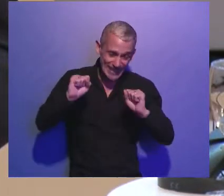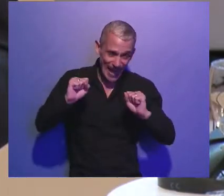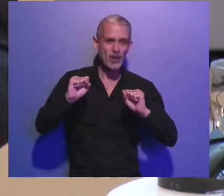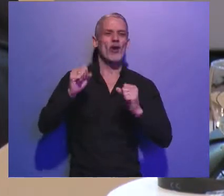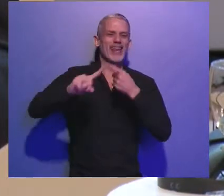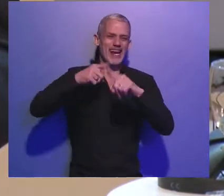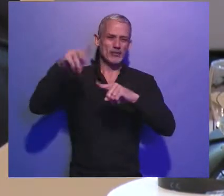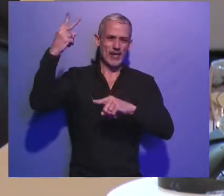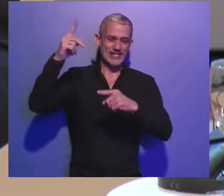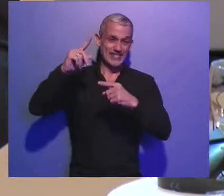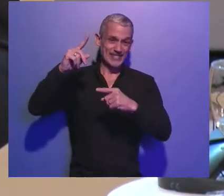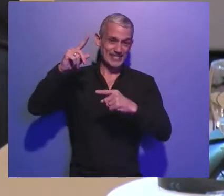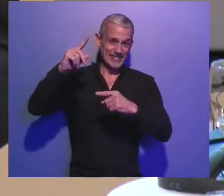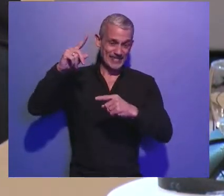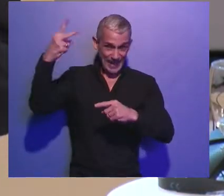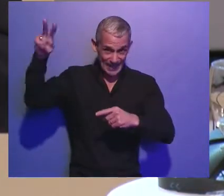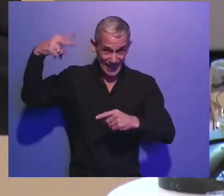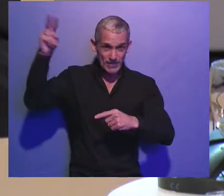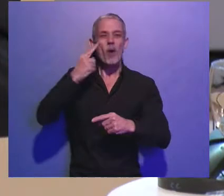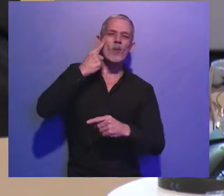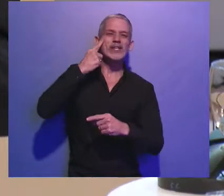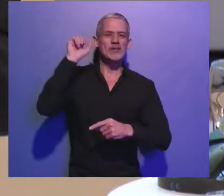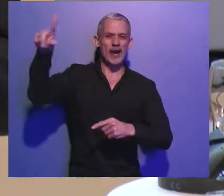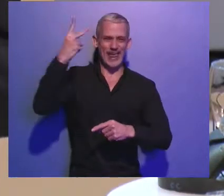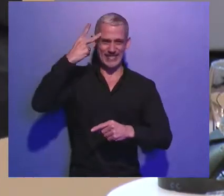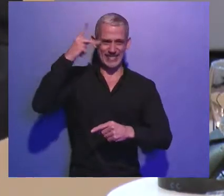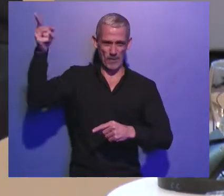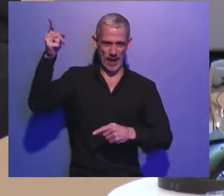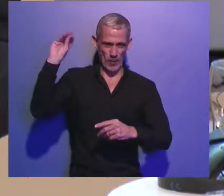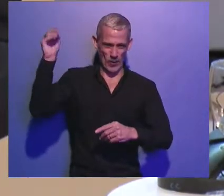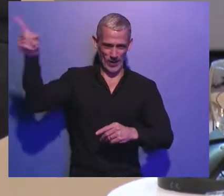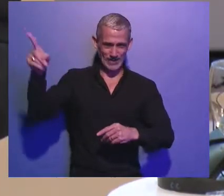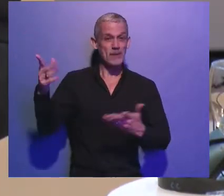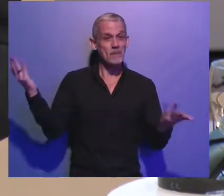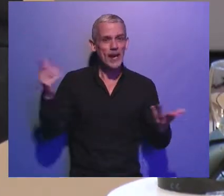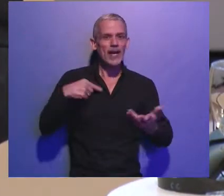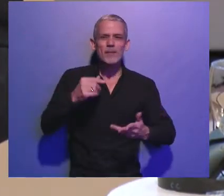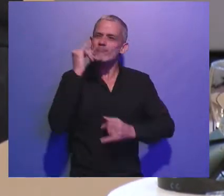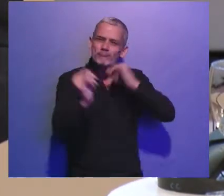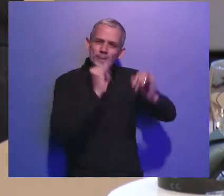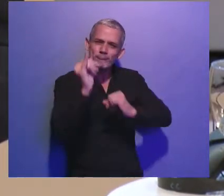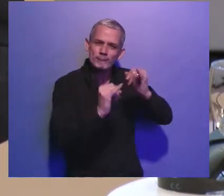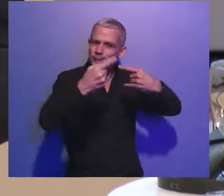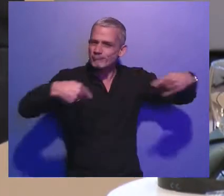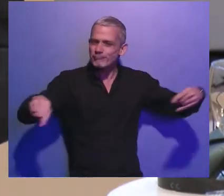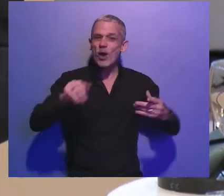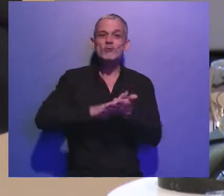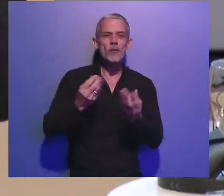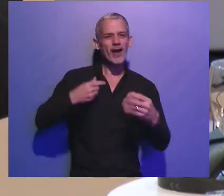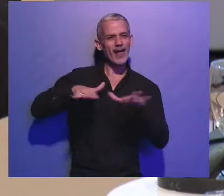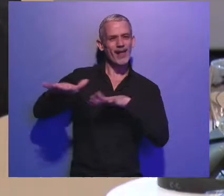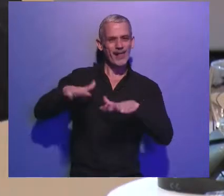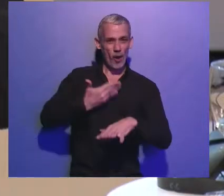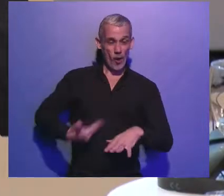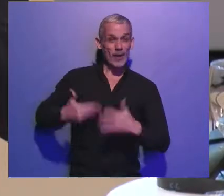City Hall to share with you some thoughts and actions on open government. The city of São